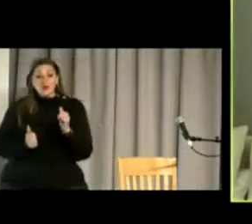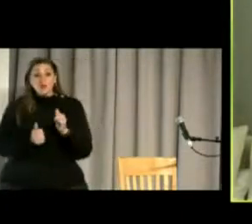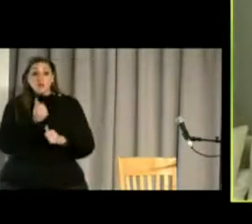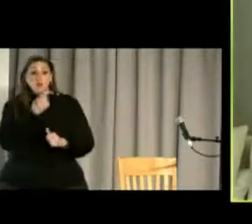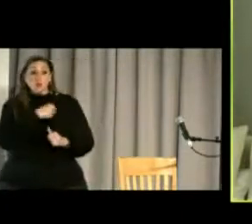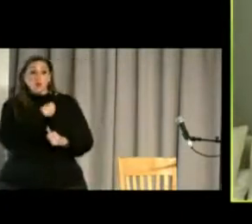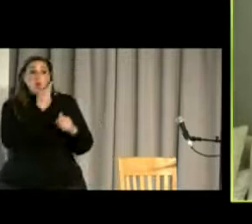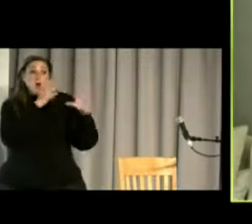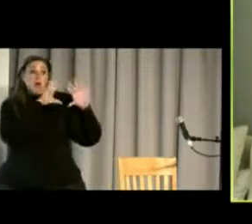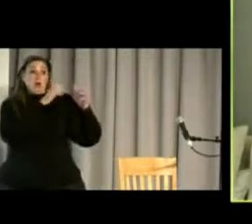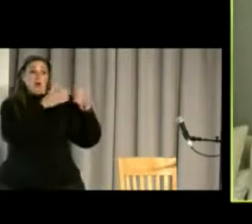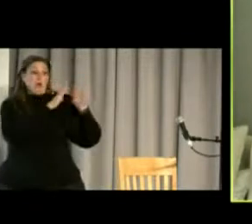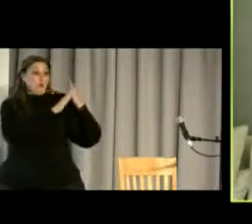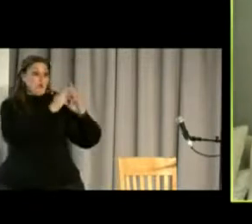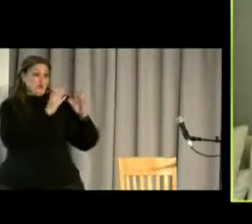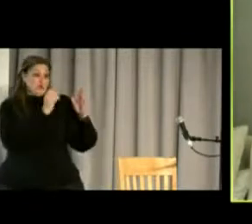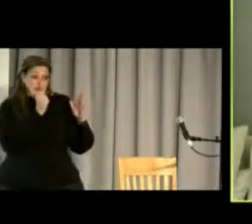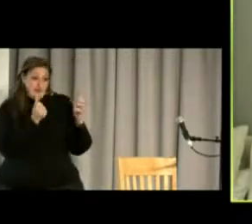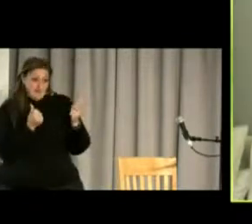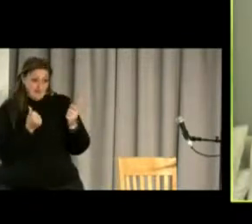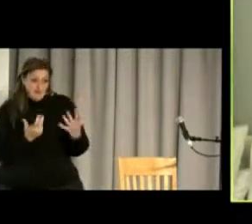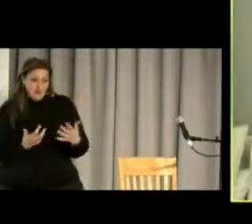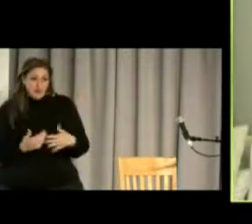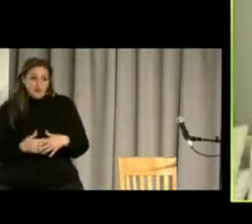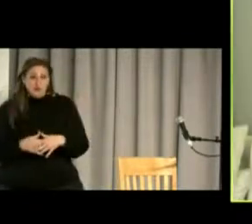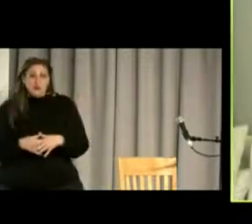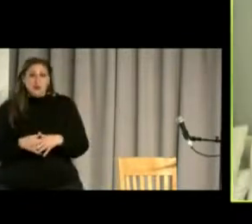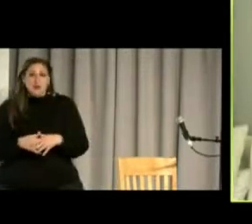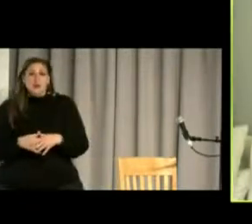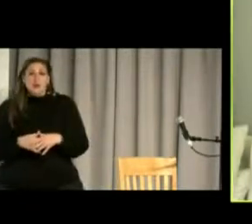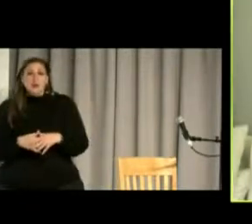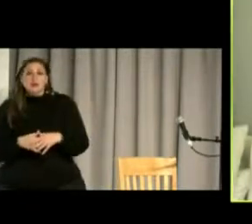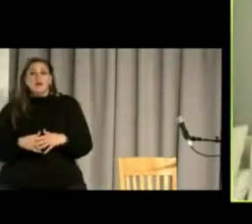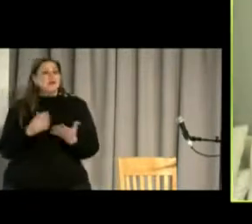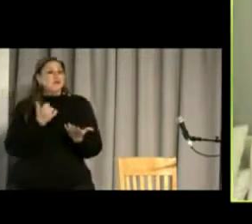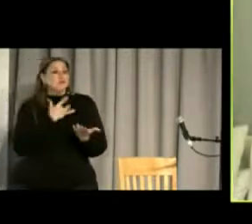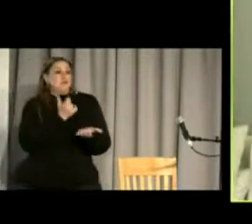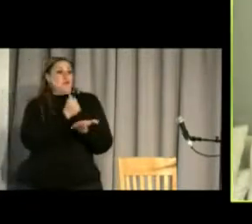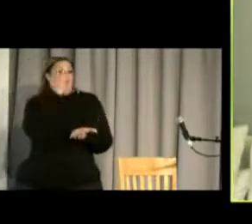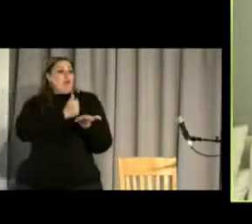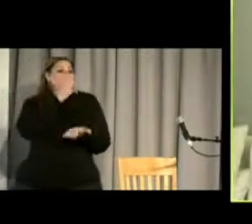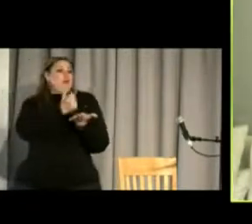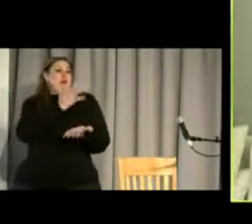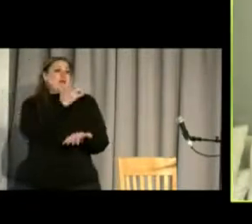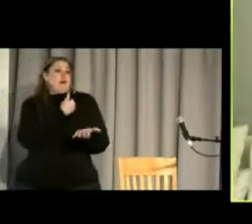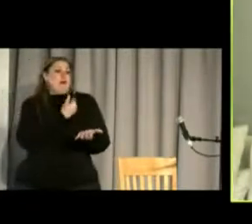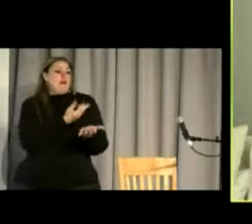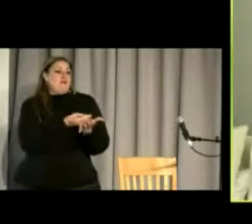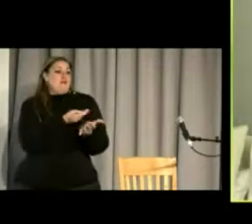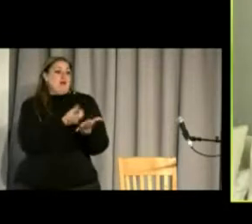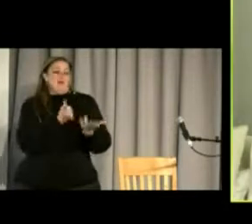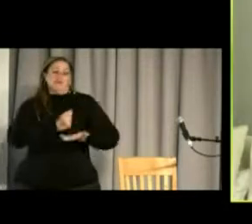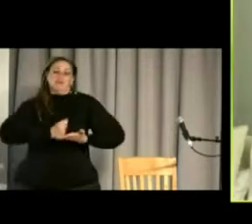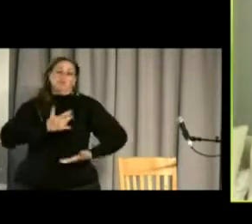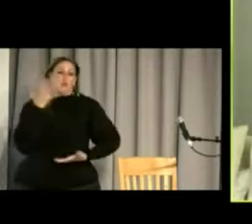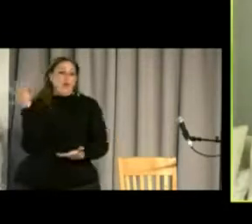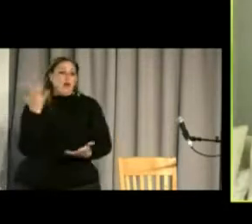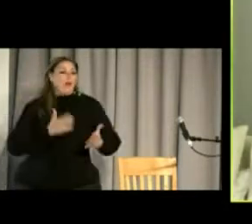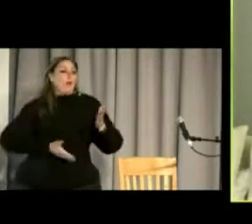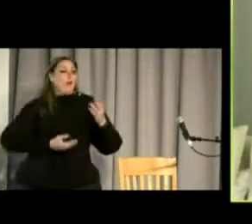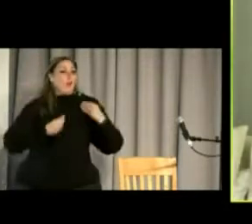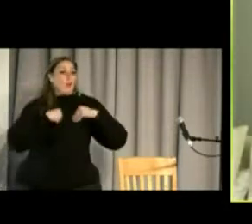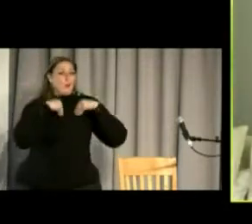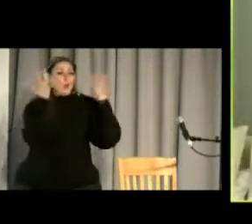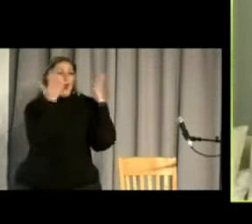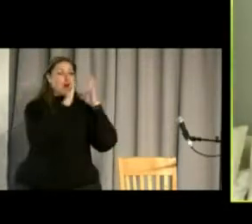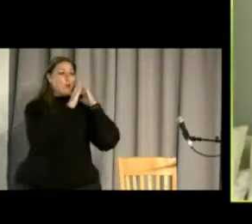there are not that many, it's mainly wealthy communities. It's mainly wealthy white communities that have existed